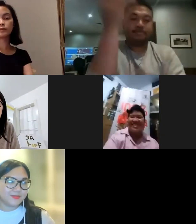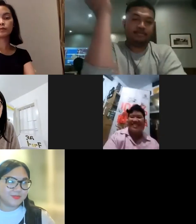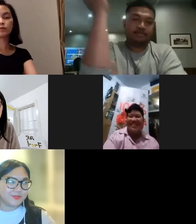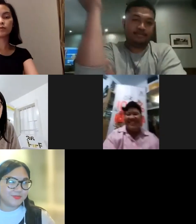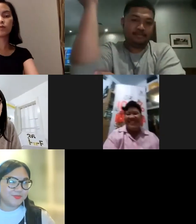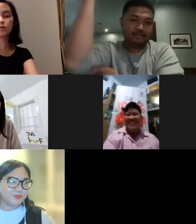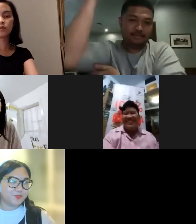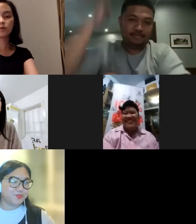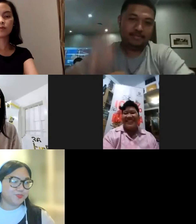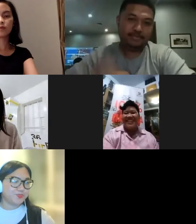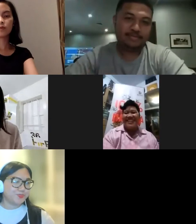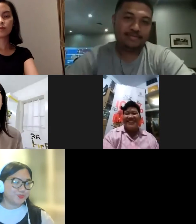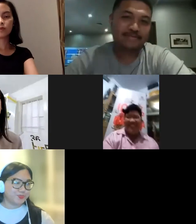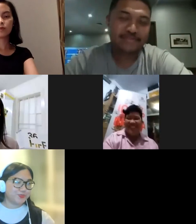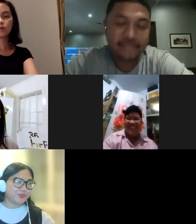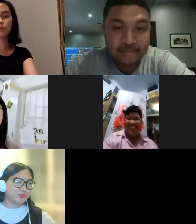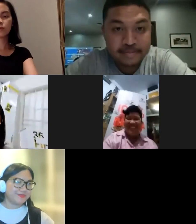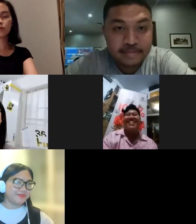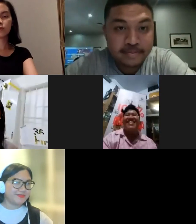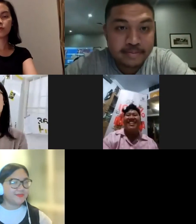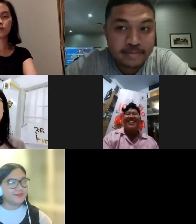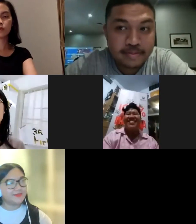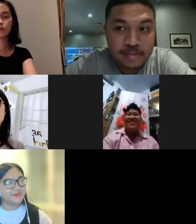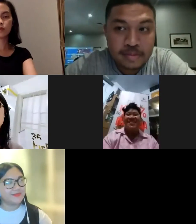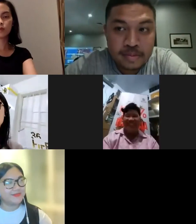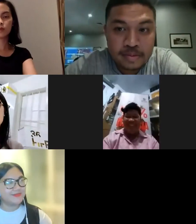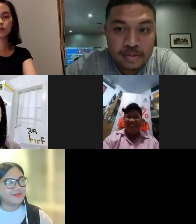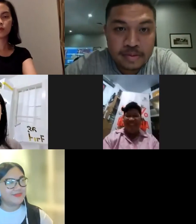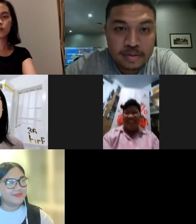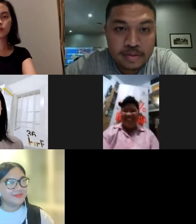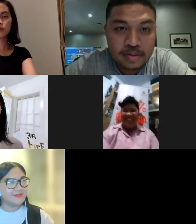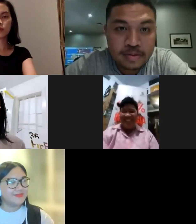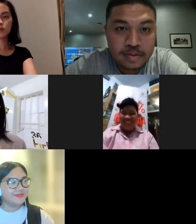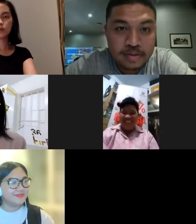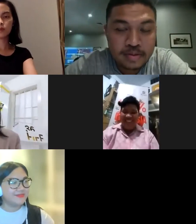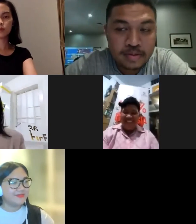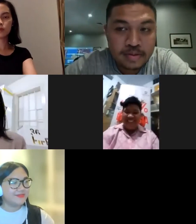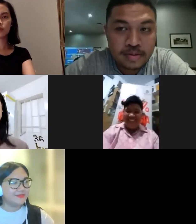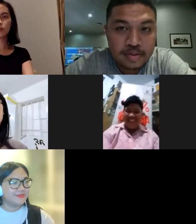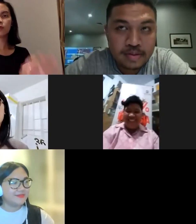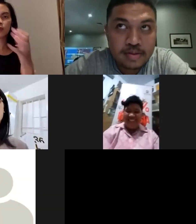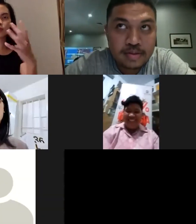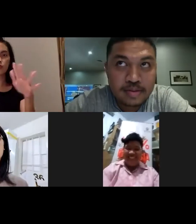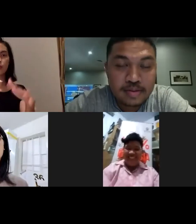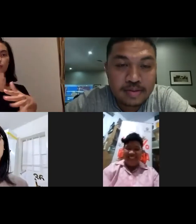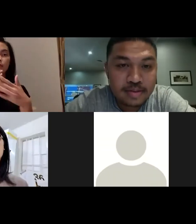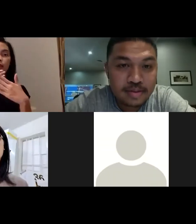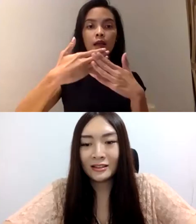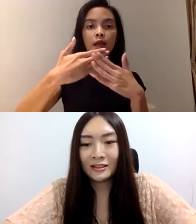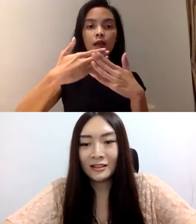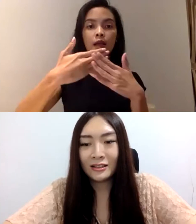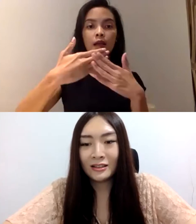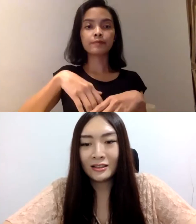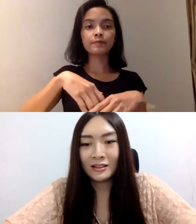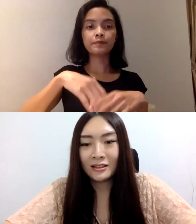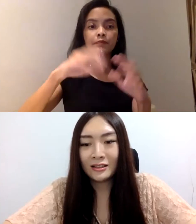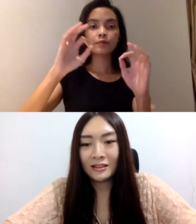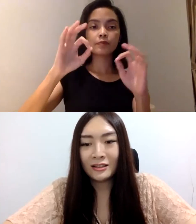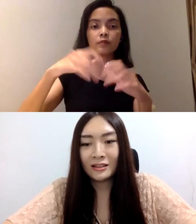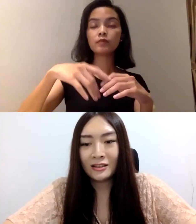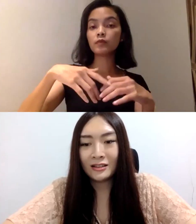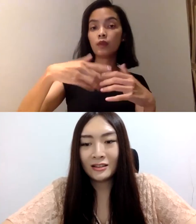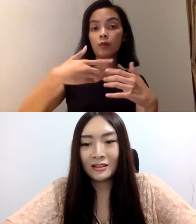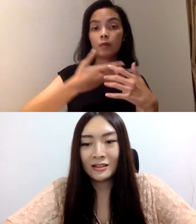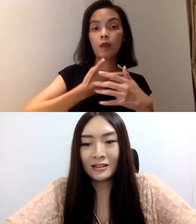Okay, and we're done. Thank you for that. Thank you. Okay, so allow me